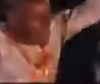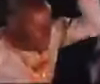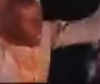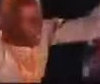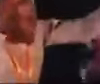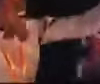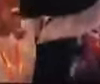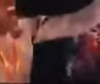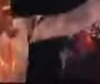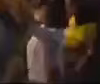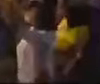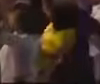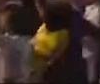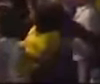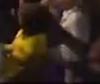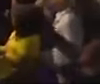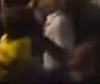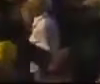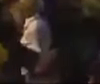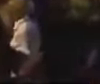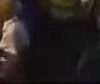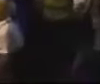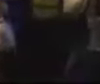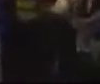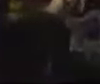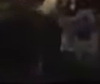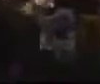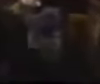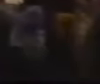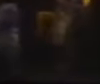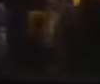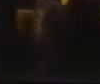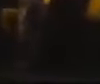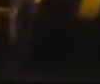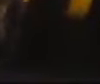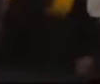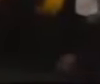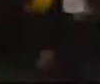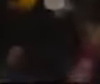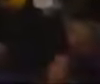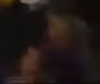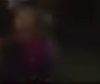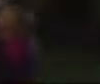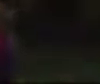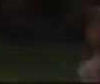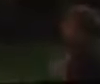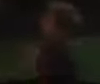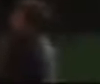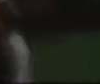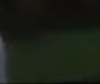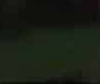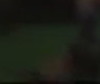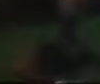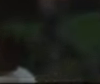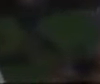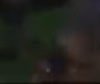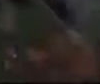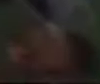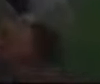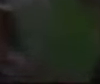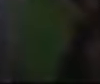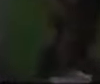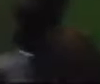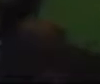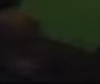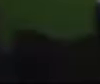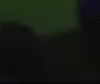your destinies now, release your destinies now, release your destinies now. Bring them out in the